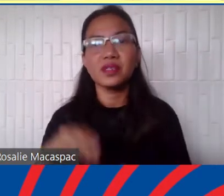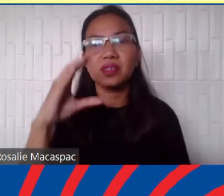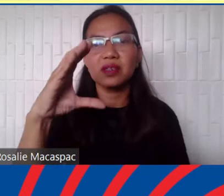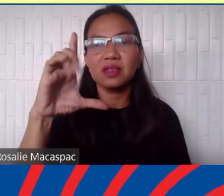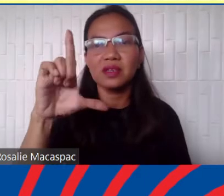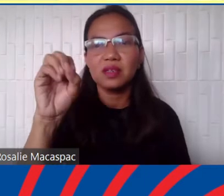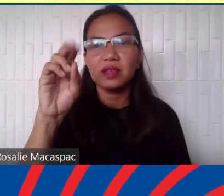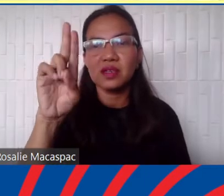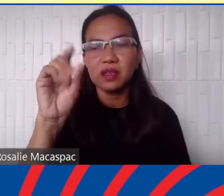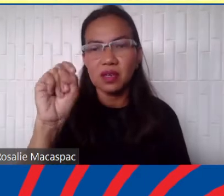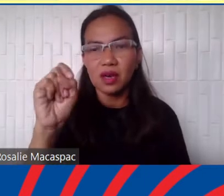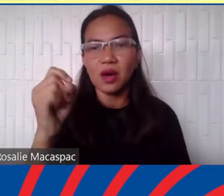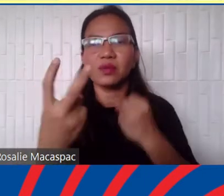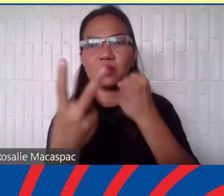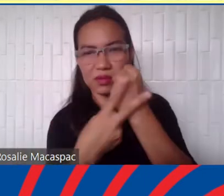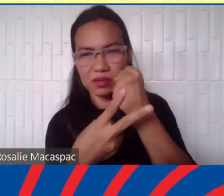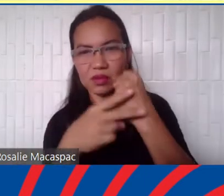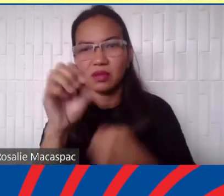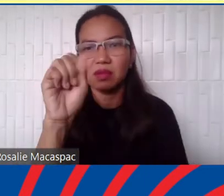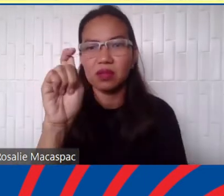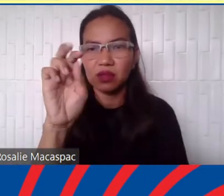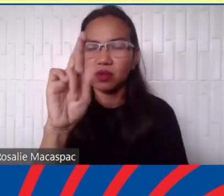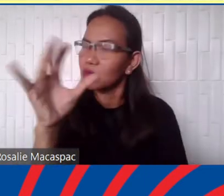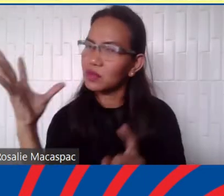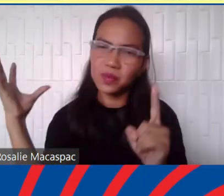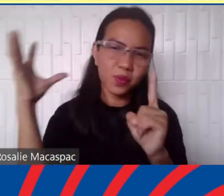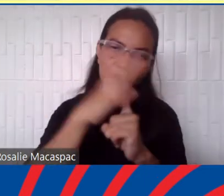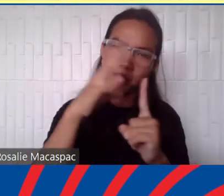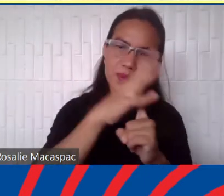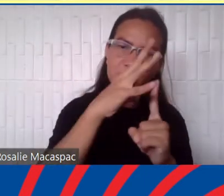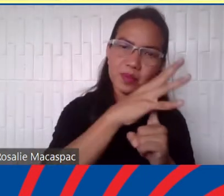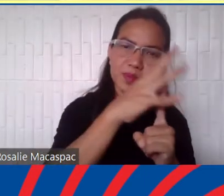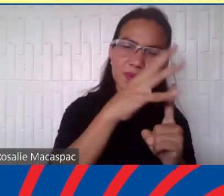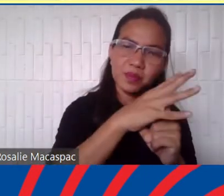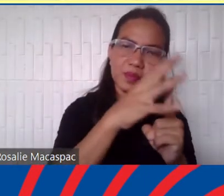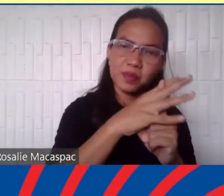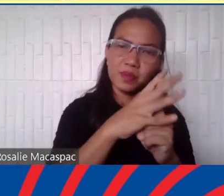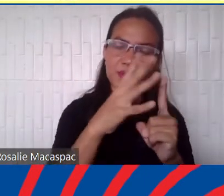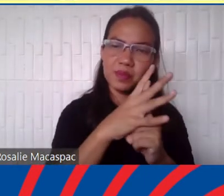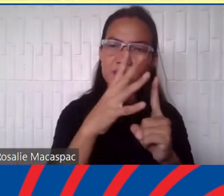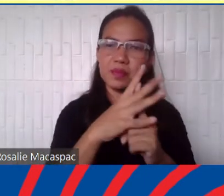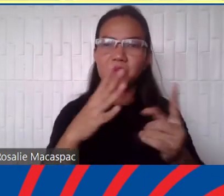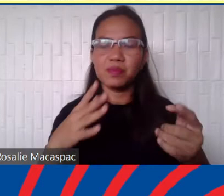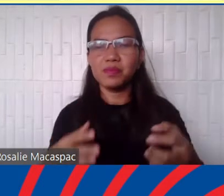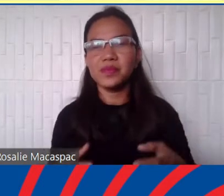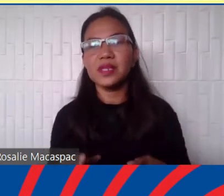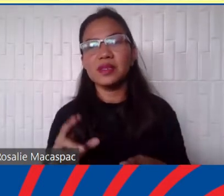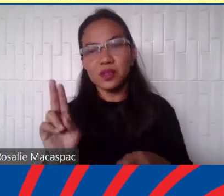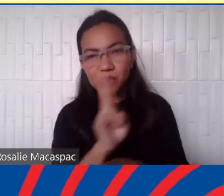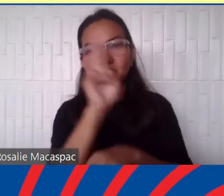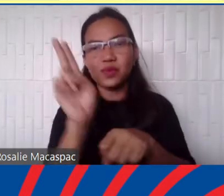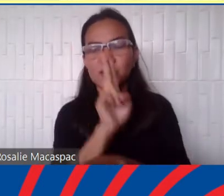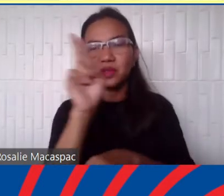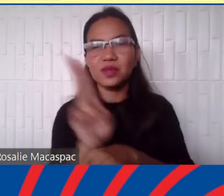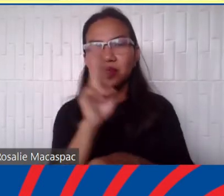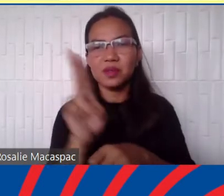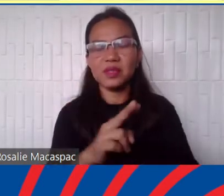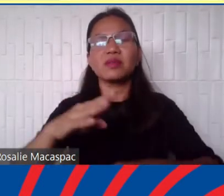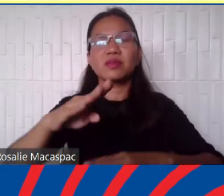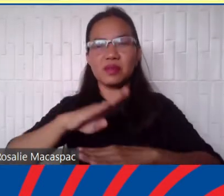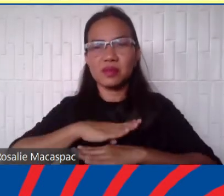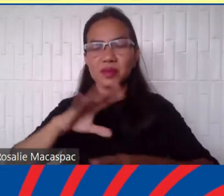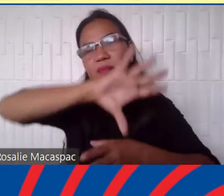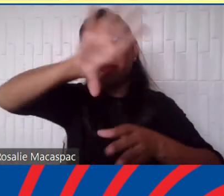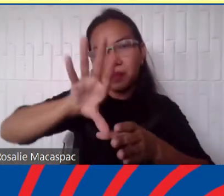storage solutions are becoming attractive because it can already satisfy yung different media